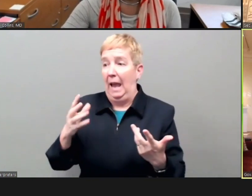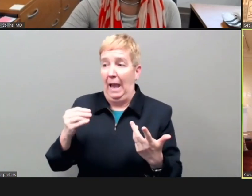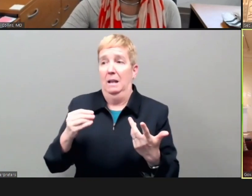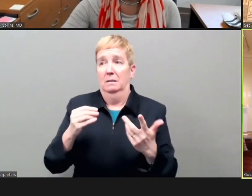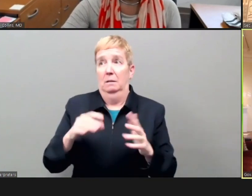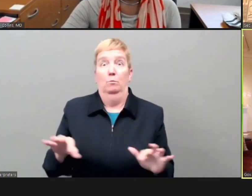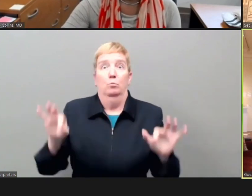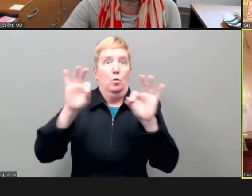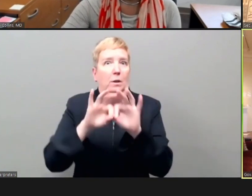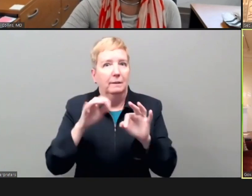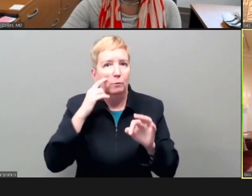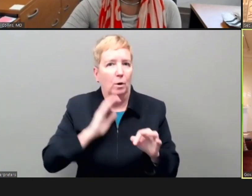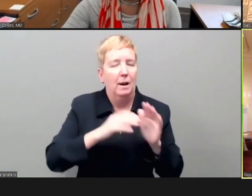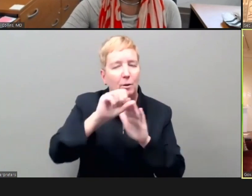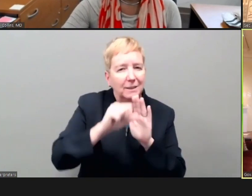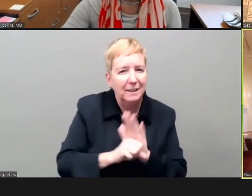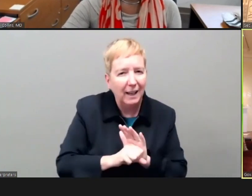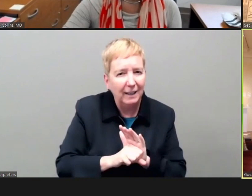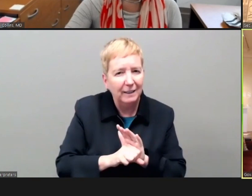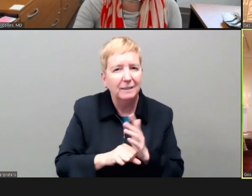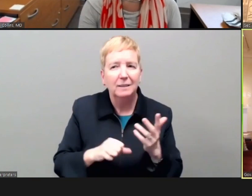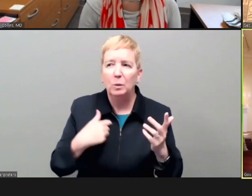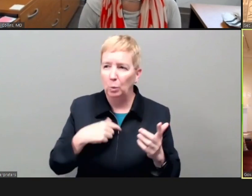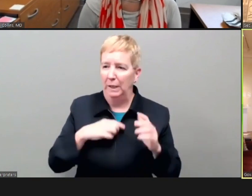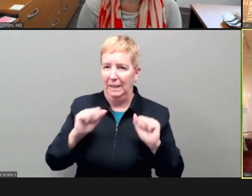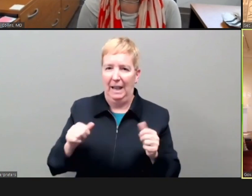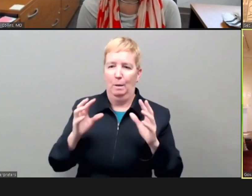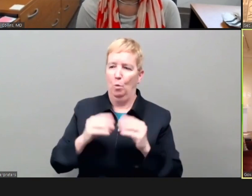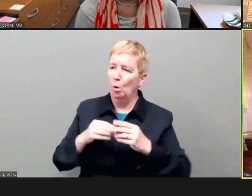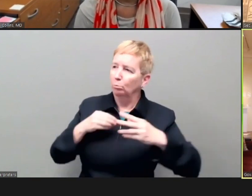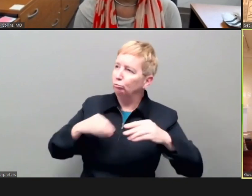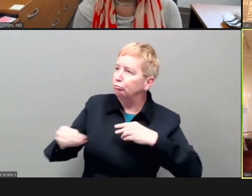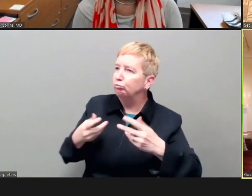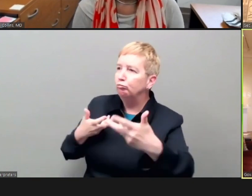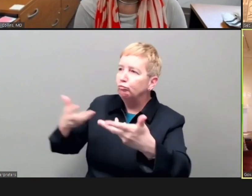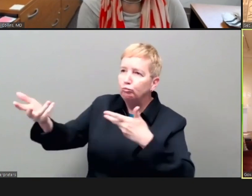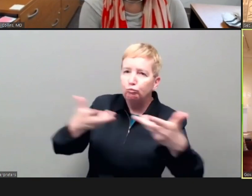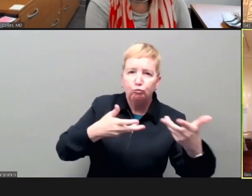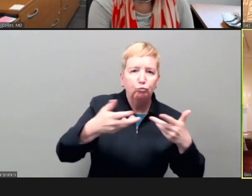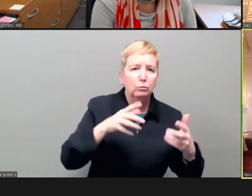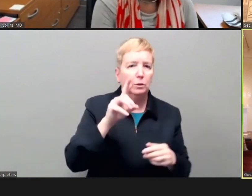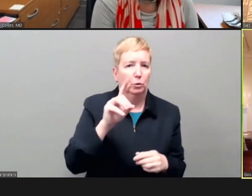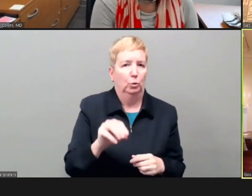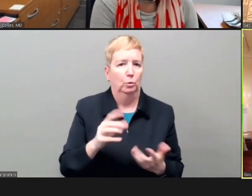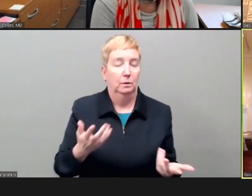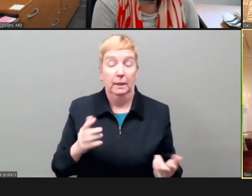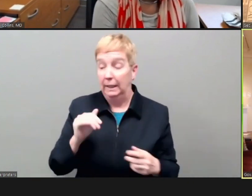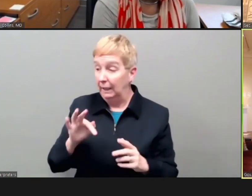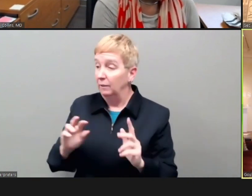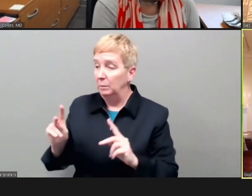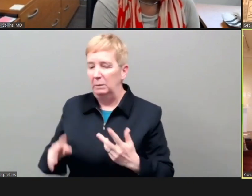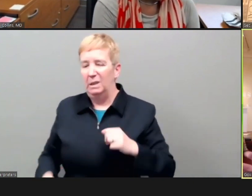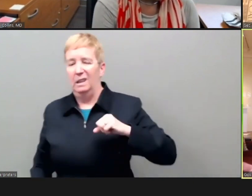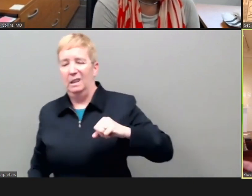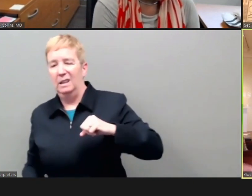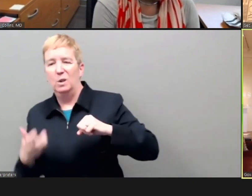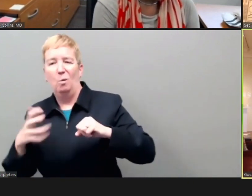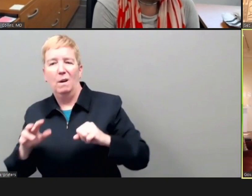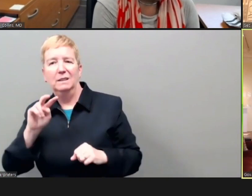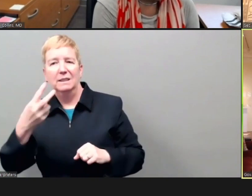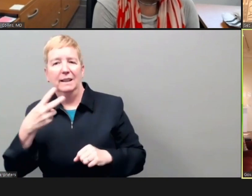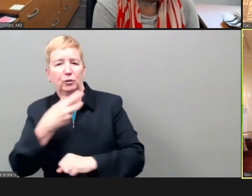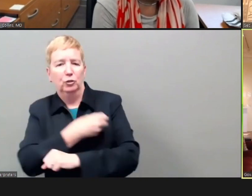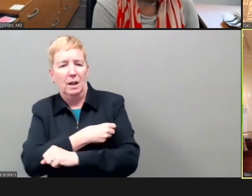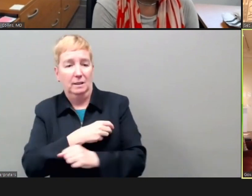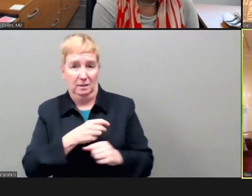as a state can more readily occur. And we talked about not wanting to anywhere in the world, right,